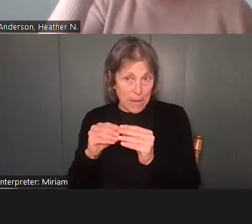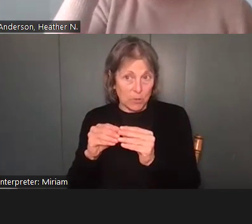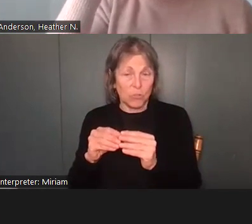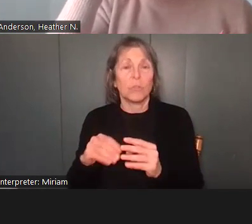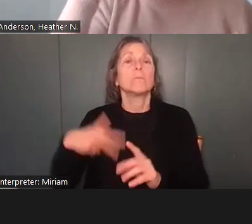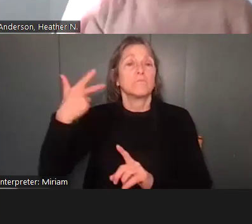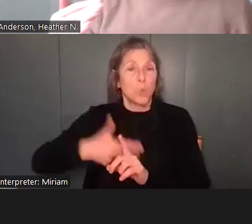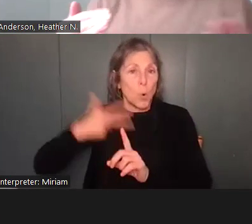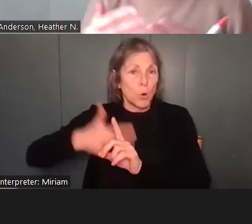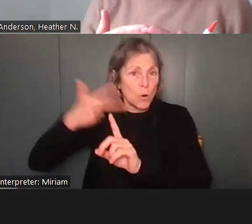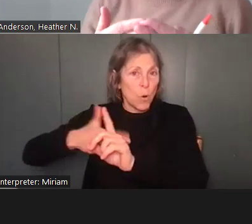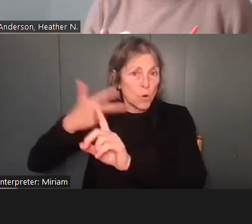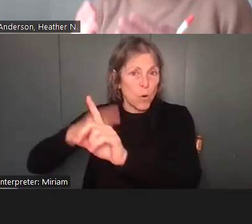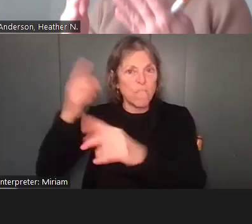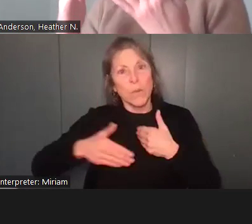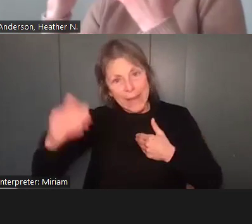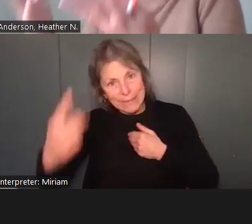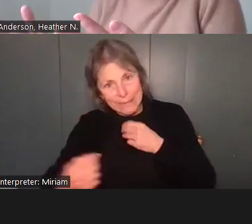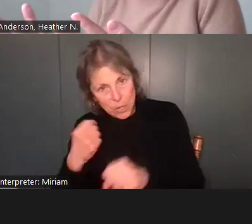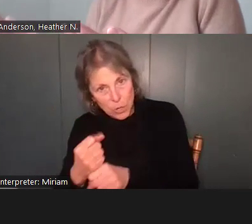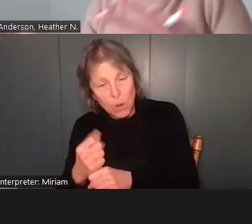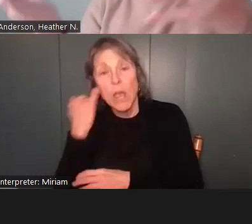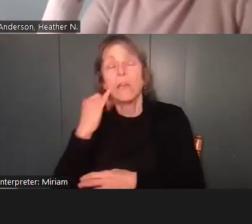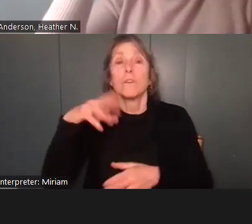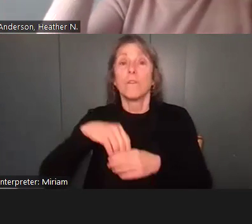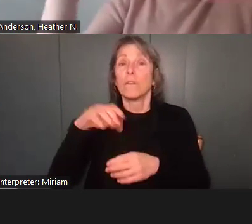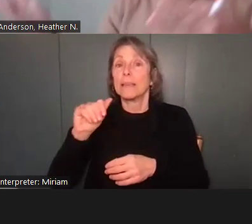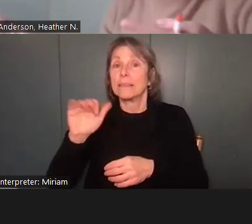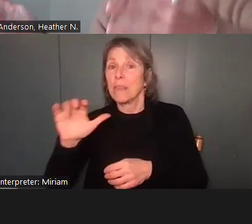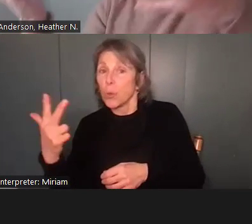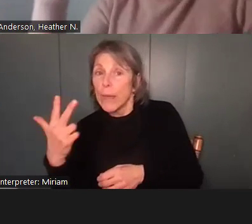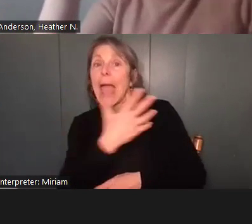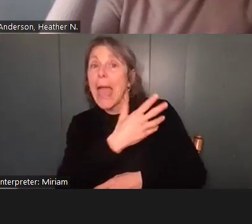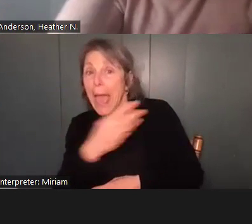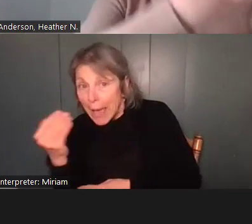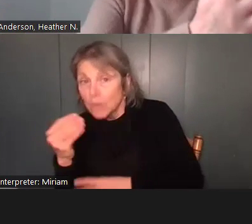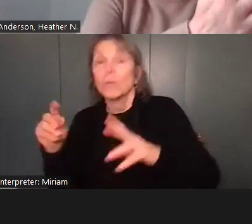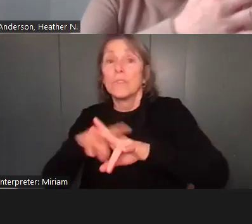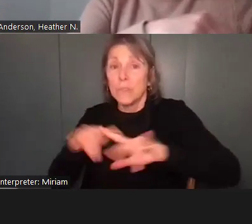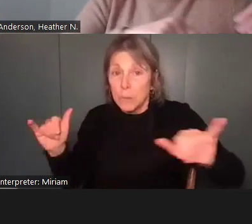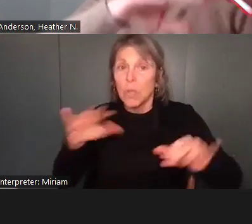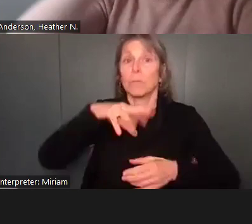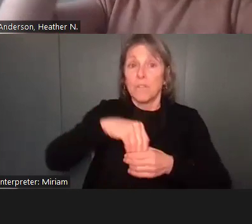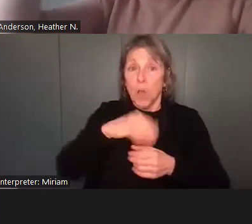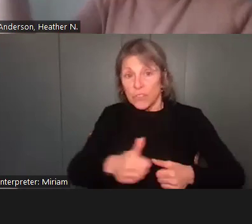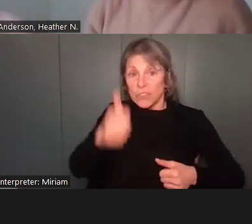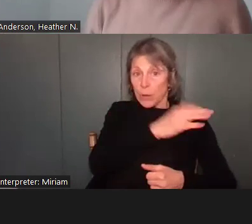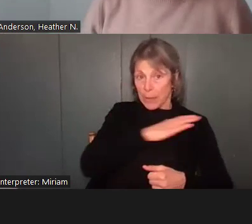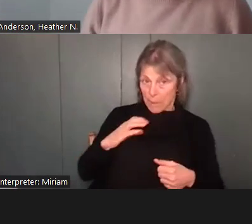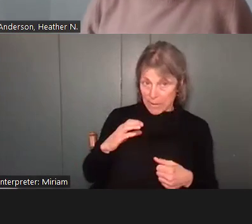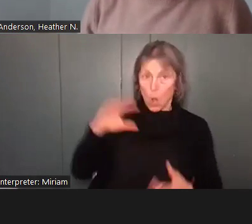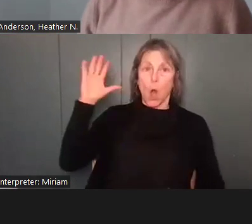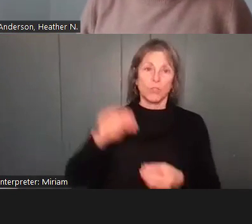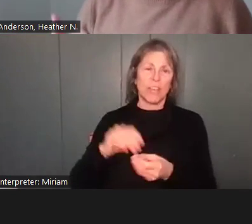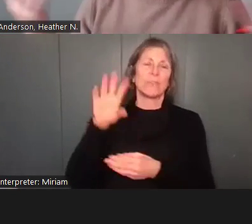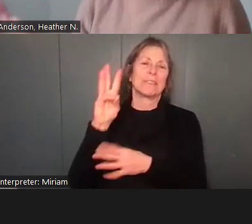quarter for the next year. So that if you were on AC3 and you were part of the steering committee, it would be 6